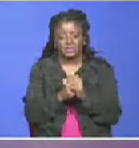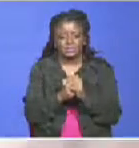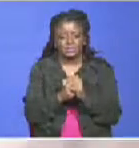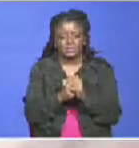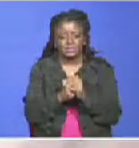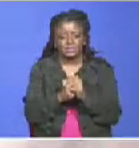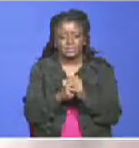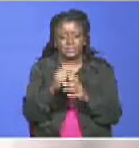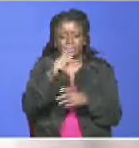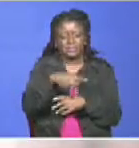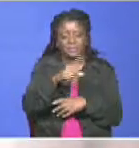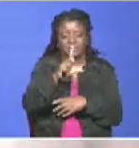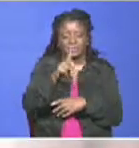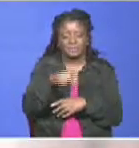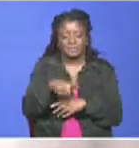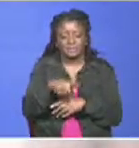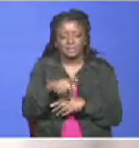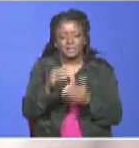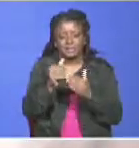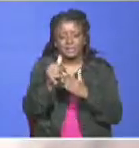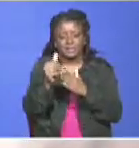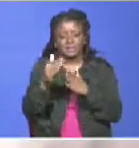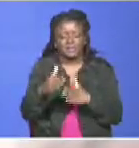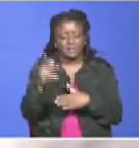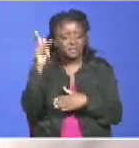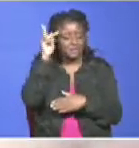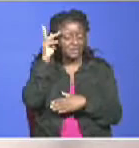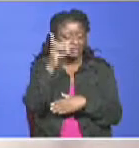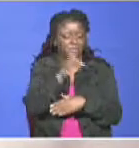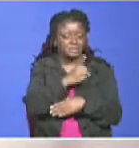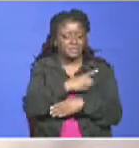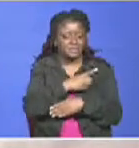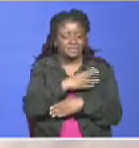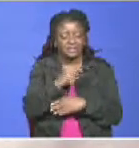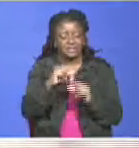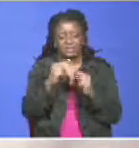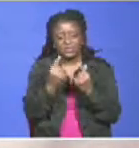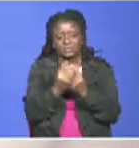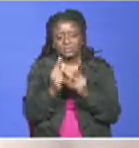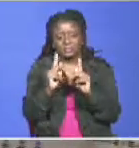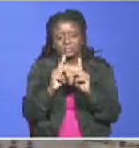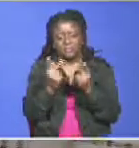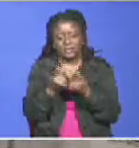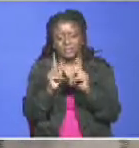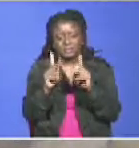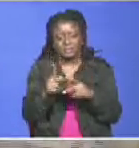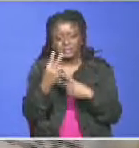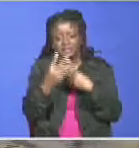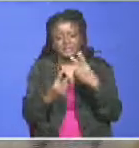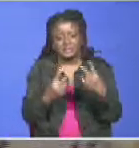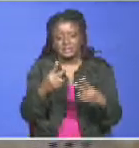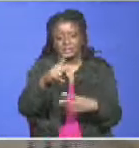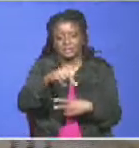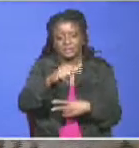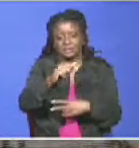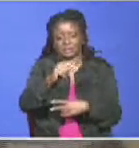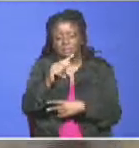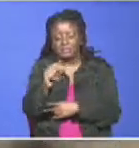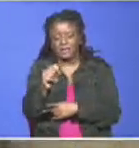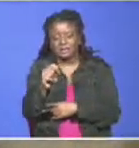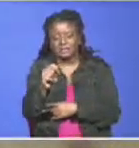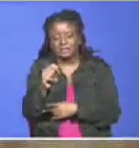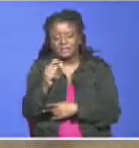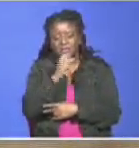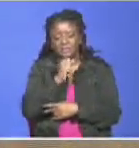while the Progressive Liberal Party leader, Philip Brave Davis, and a delegation of party officials visiting Pat's senior citizen's home on Soldier Road this